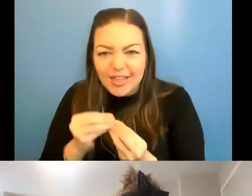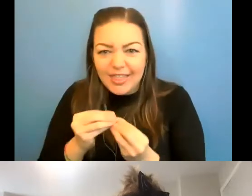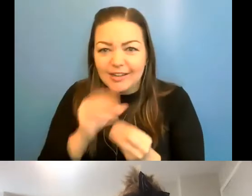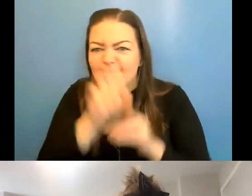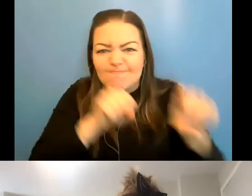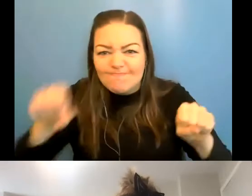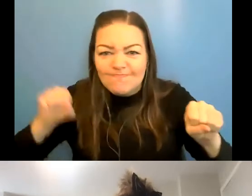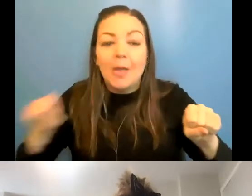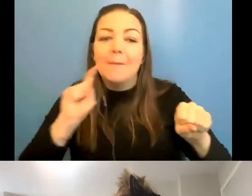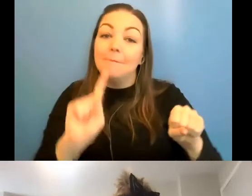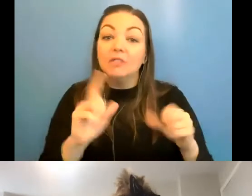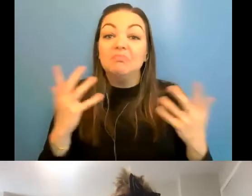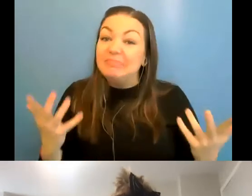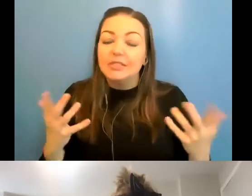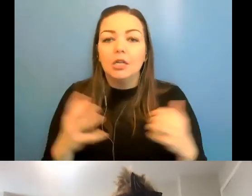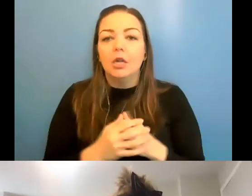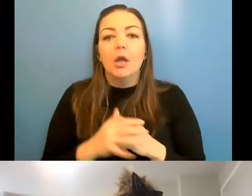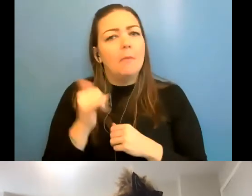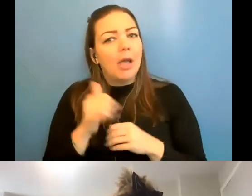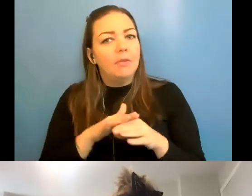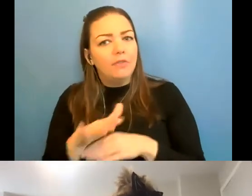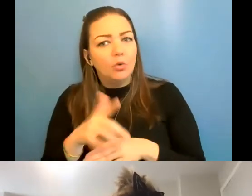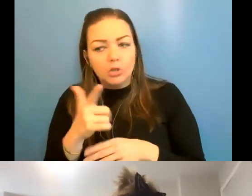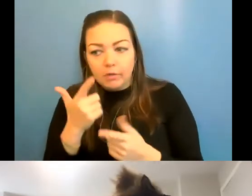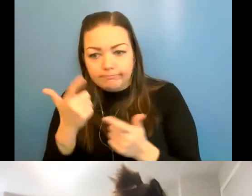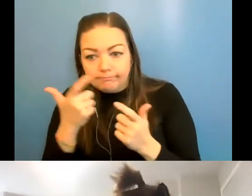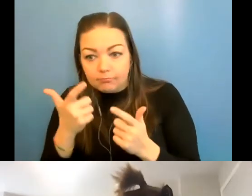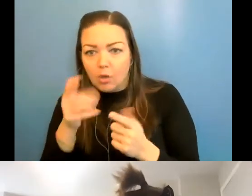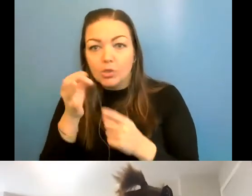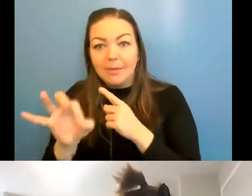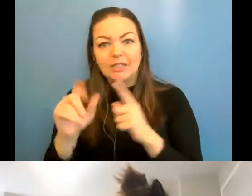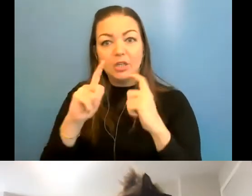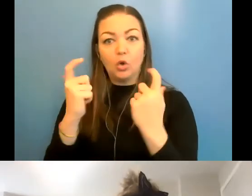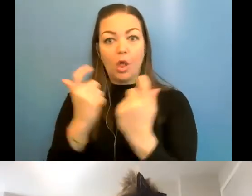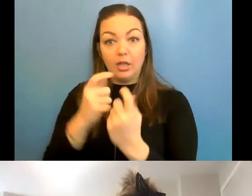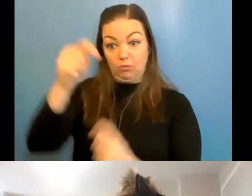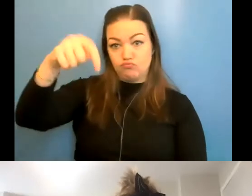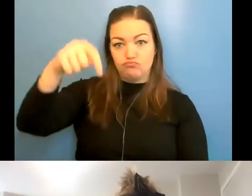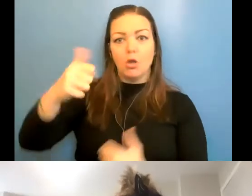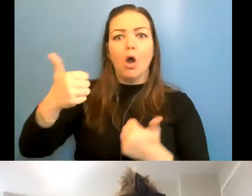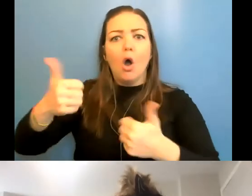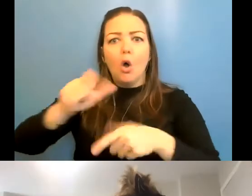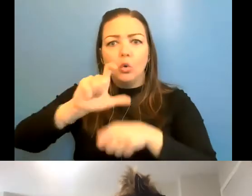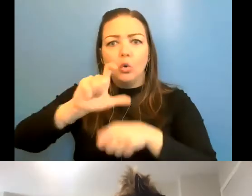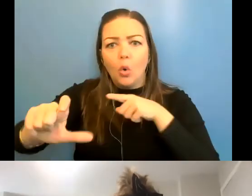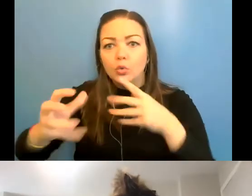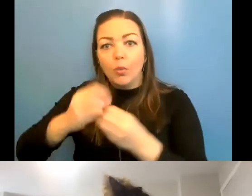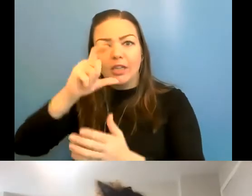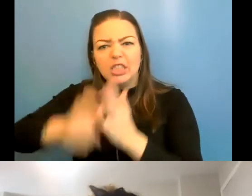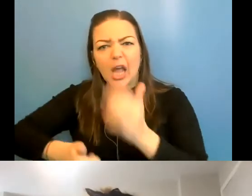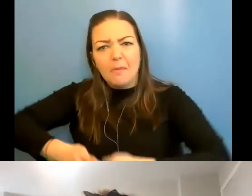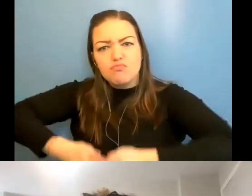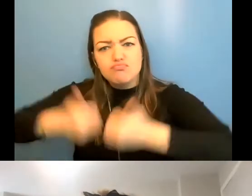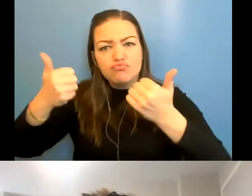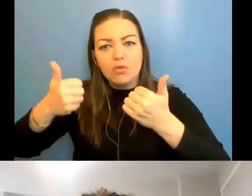particular college who was doing that really well, perhaps with disabled students, that, you know, I know of programs where you sort of, you get a sort of